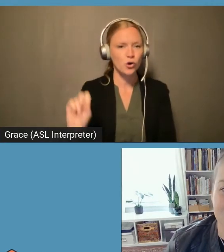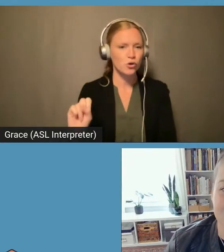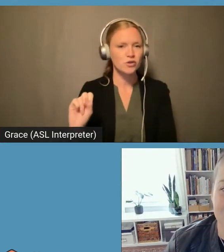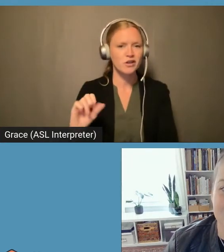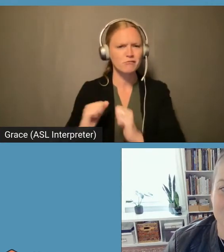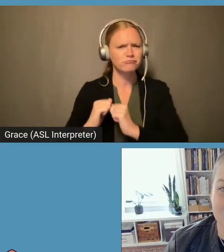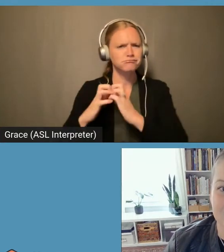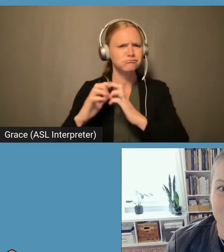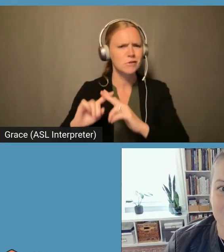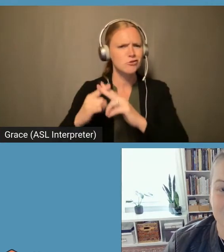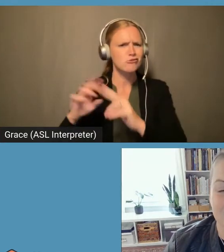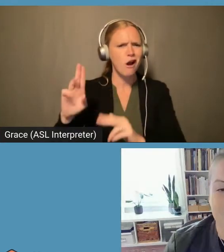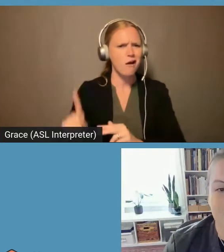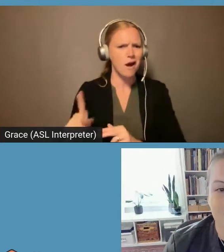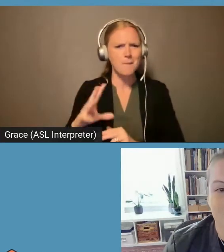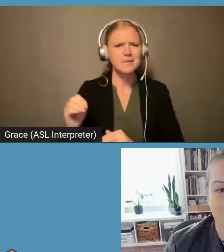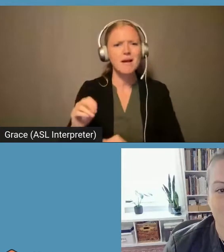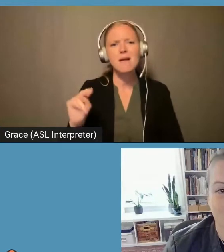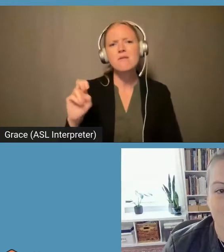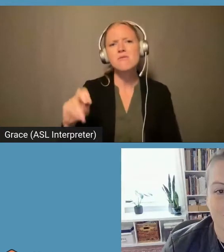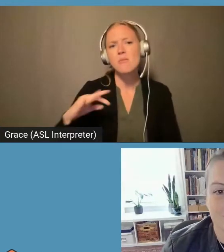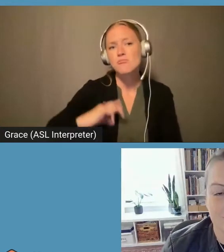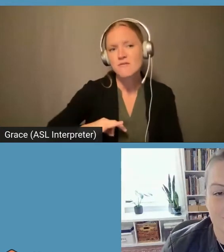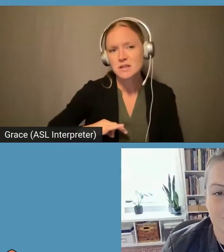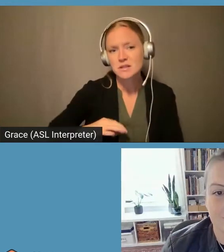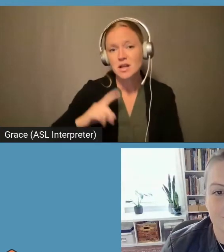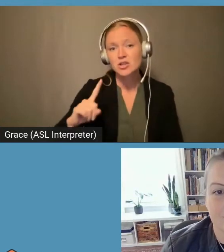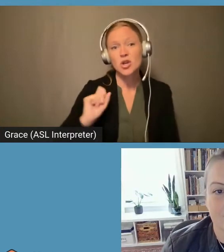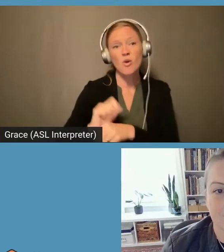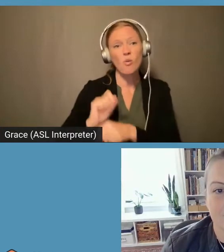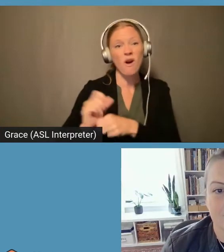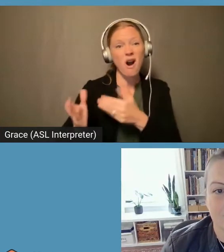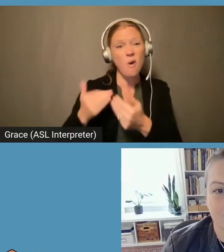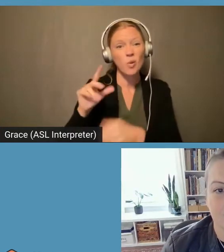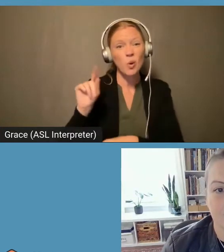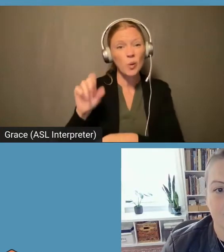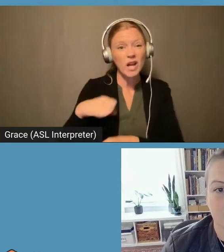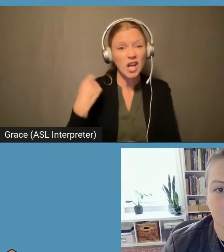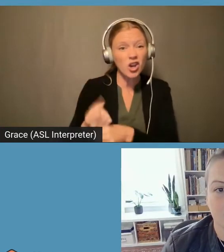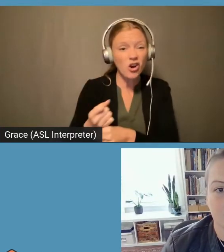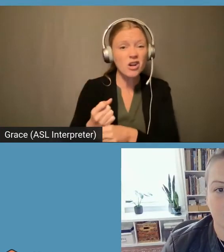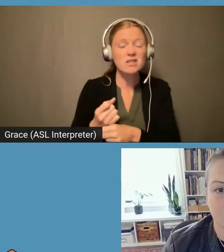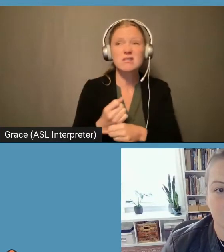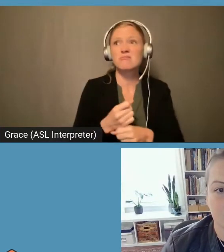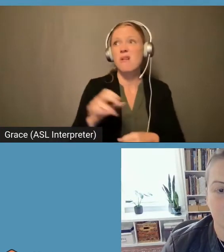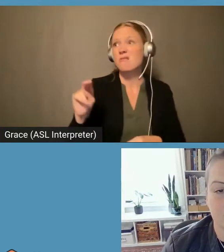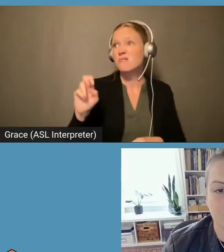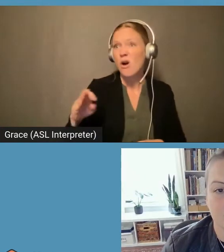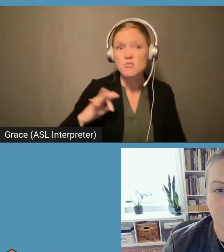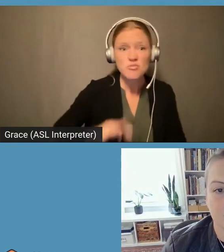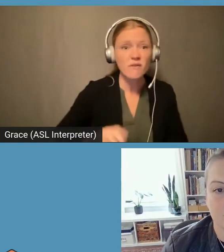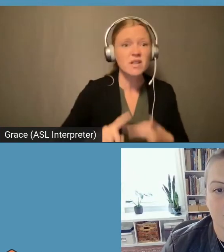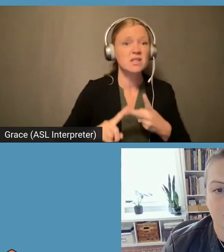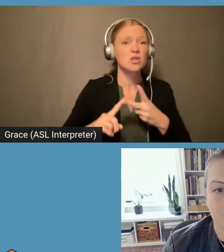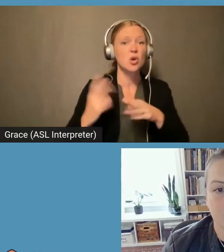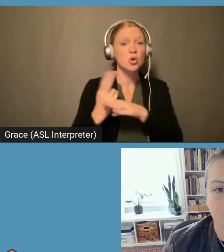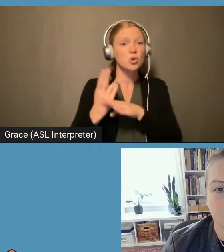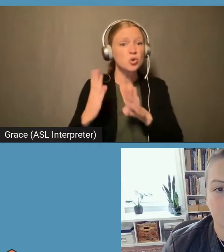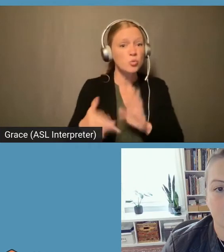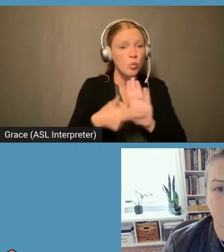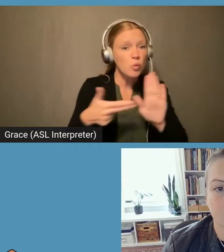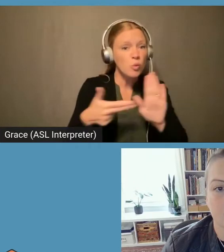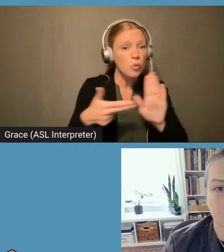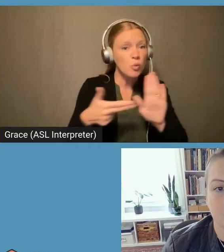Her marketing career has spanned nearly 2 decades and crisscrossed through nonprofits, consumer brands, agencies, and the startup